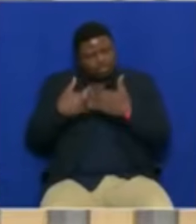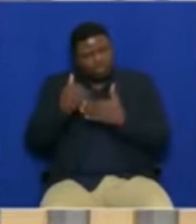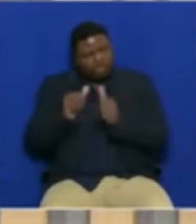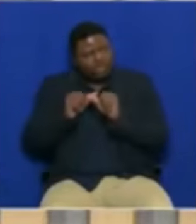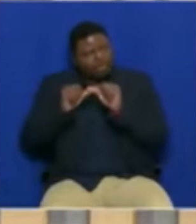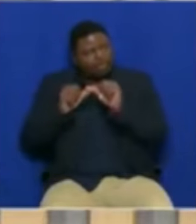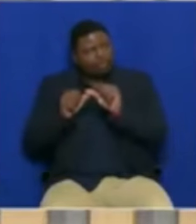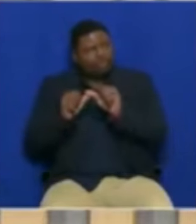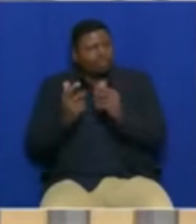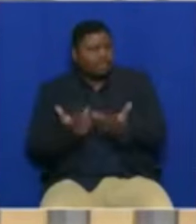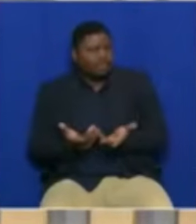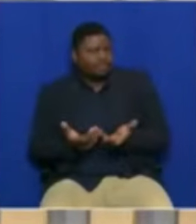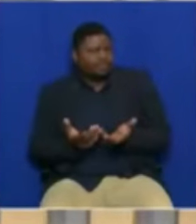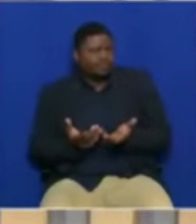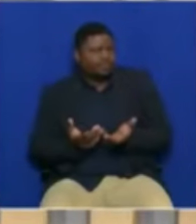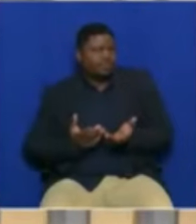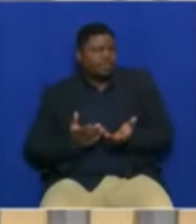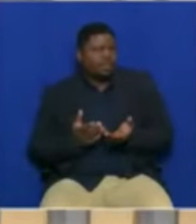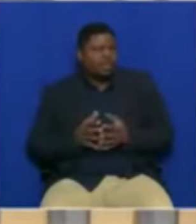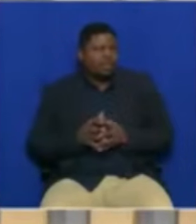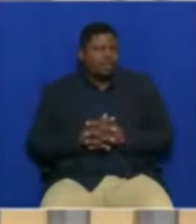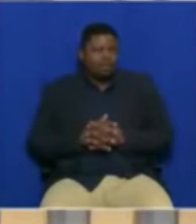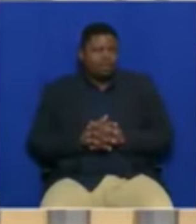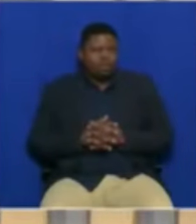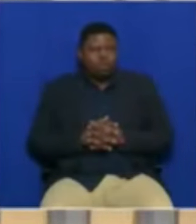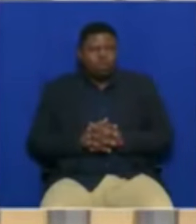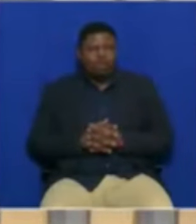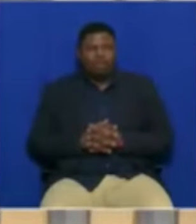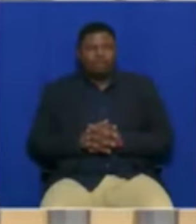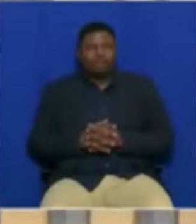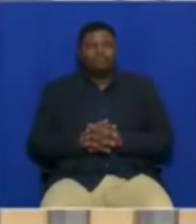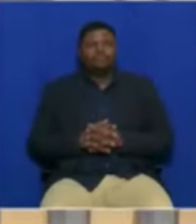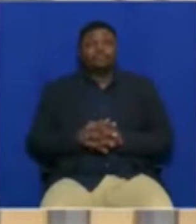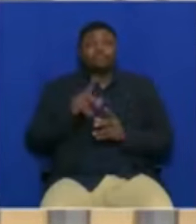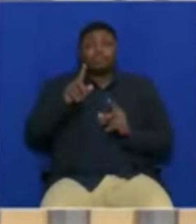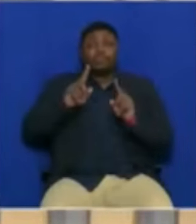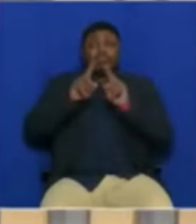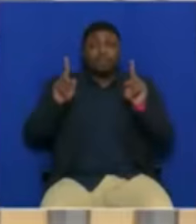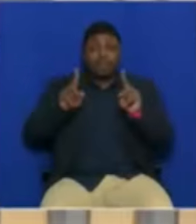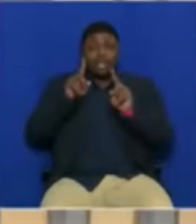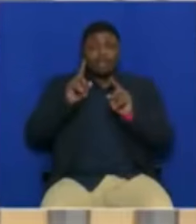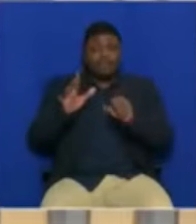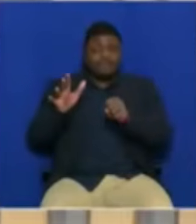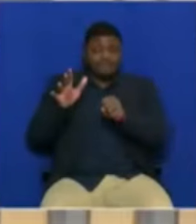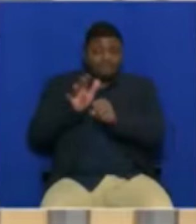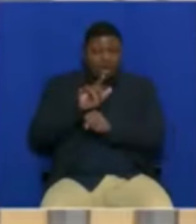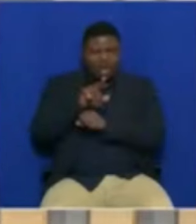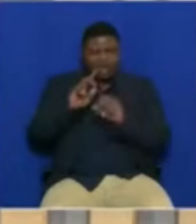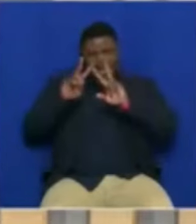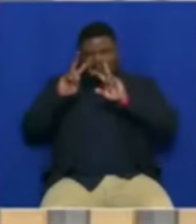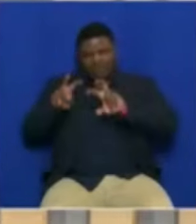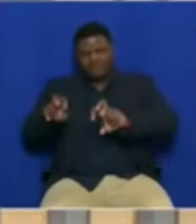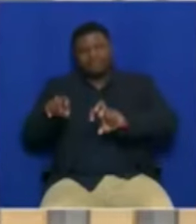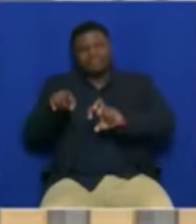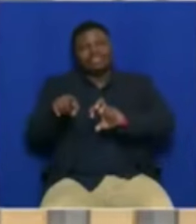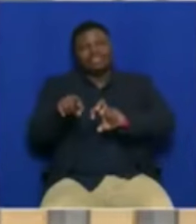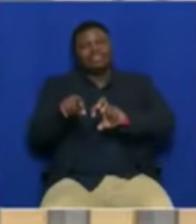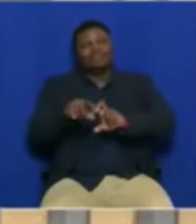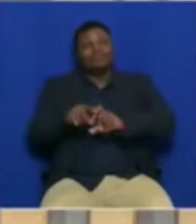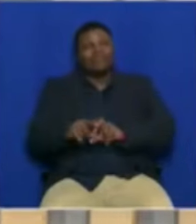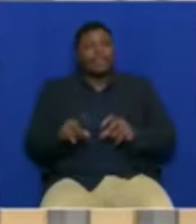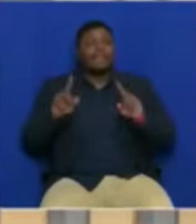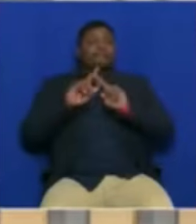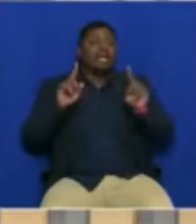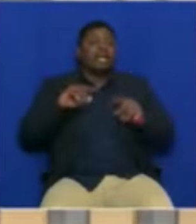I actually jumped into the full-blown investigation. The first is the preliminary, where it's submitted to the prosecutors, presented to the